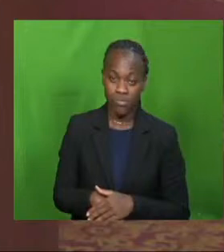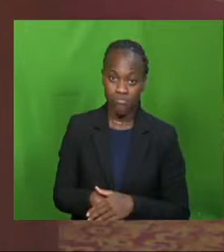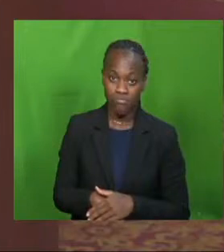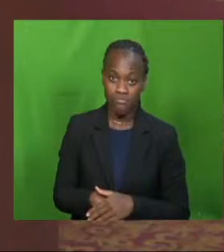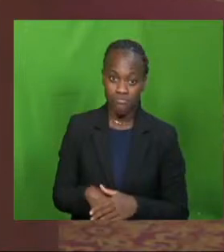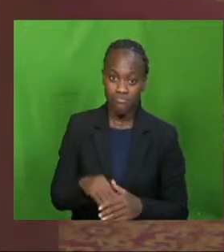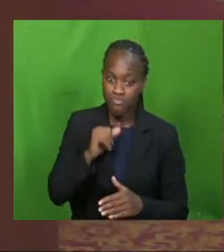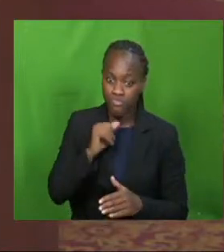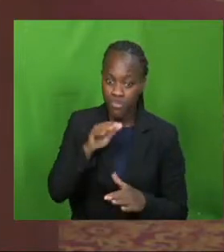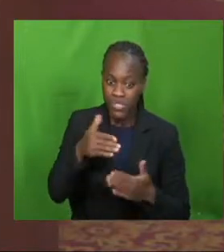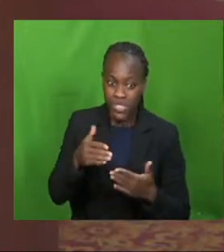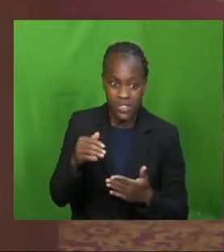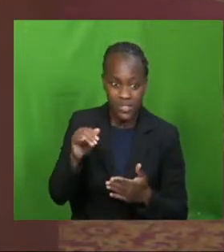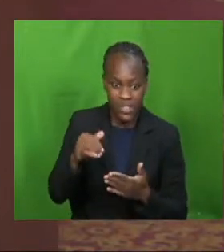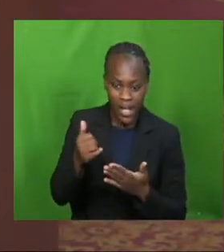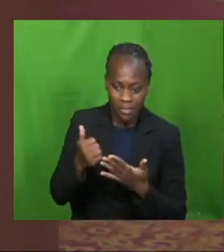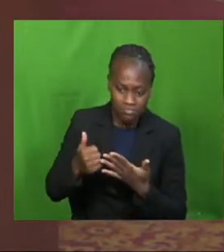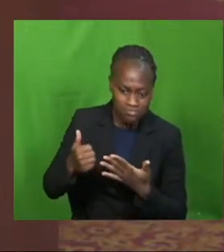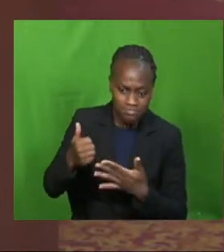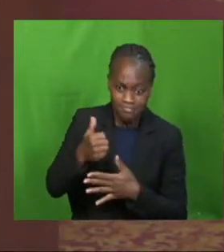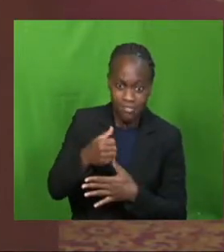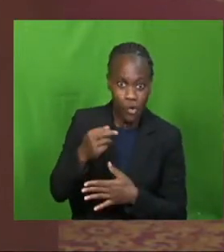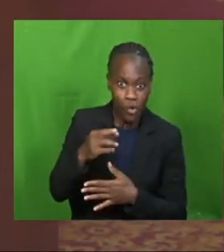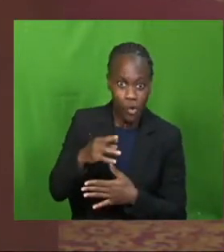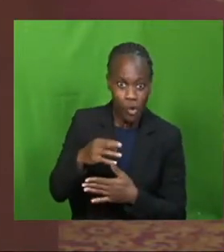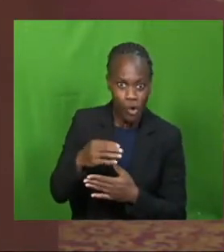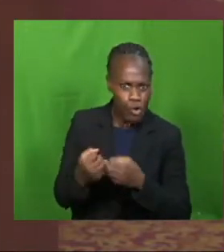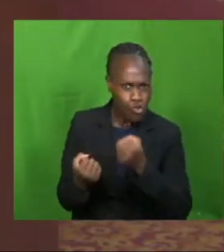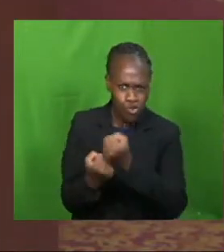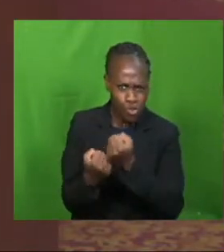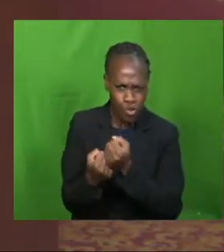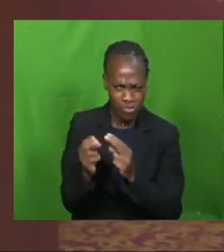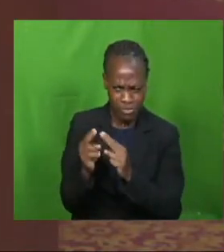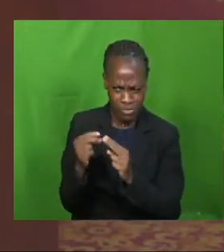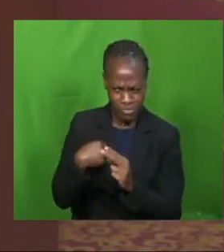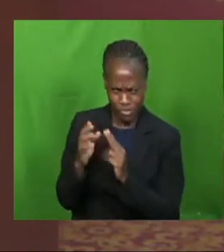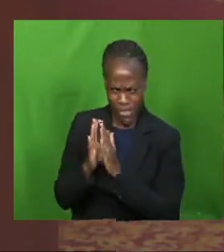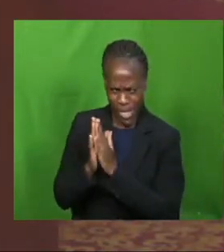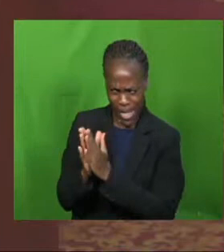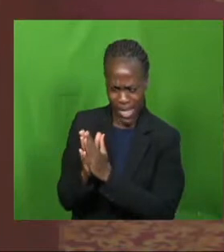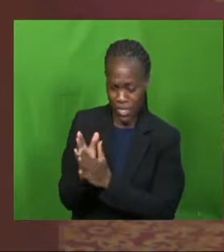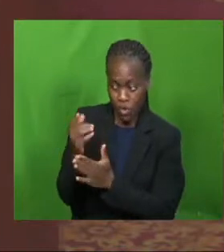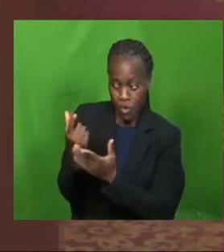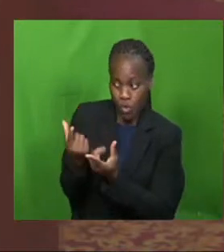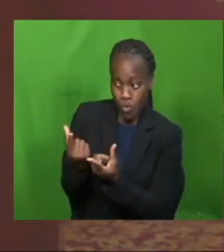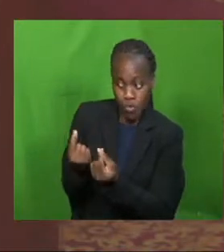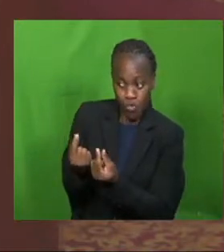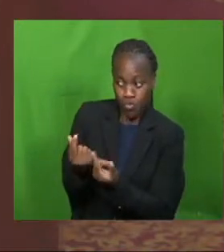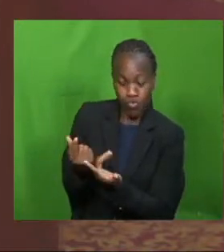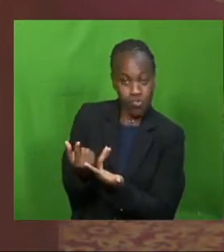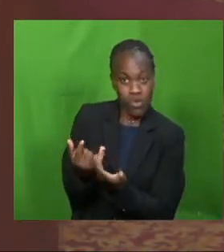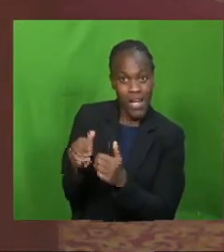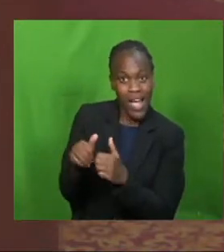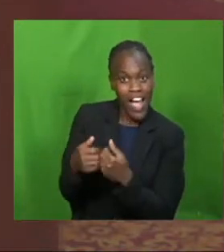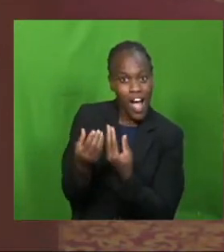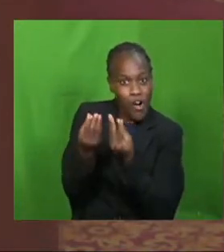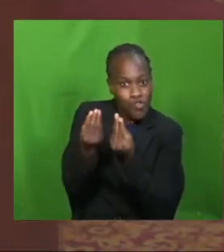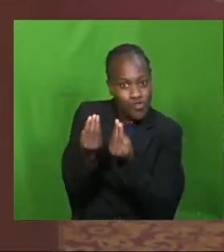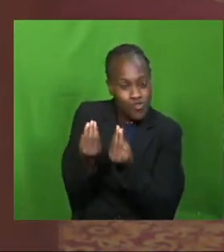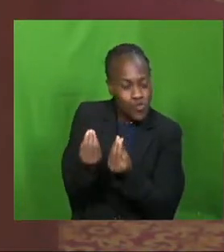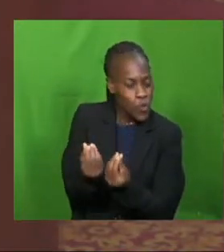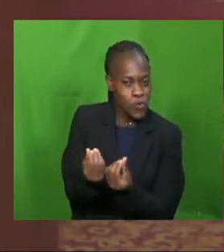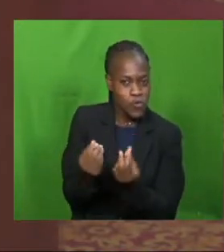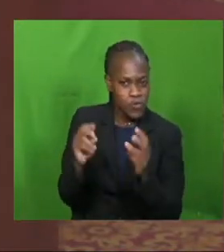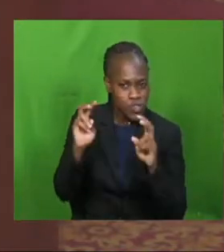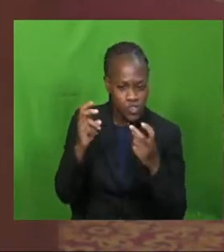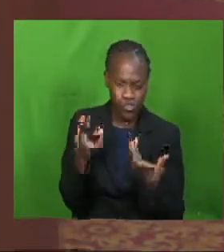sector for them to undertake the program that he's saying. So I'm asking you, what does he envisage will be some of those issues that will help him to get the